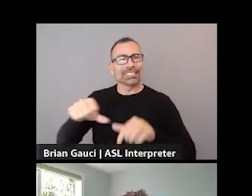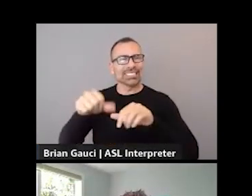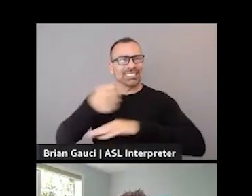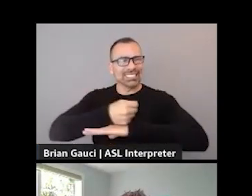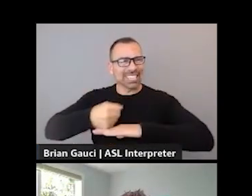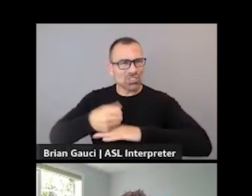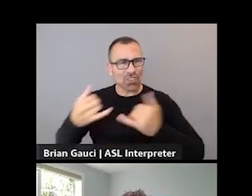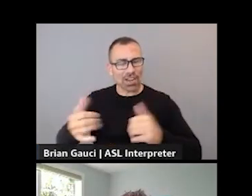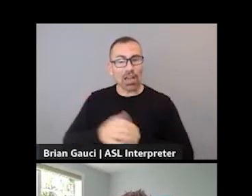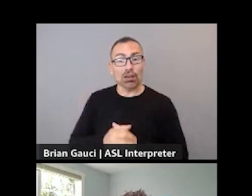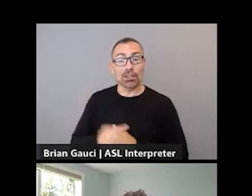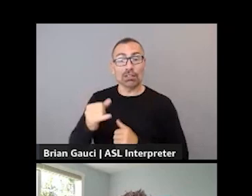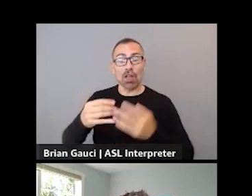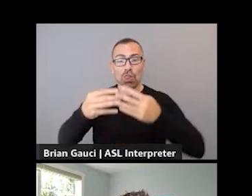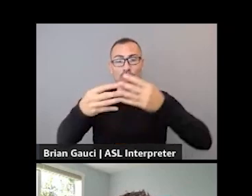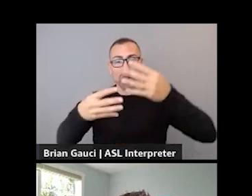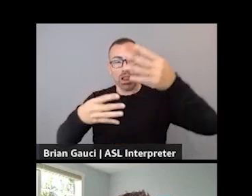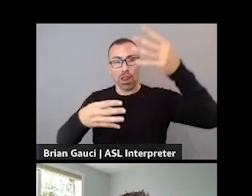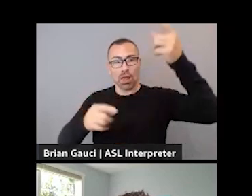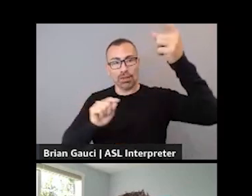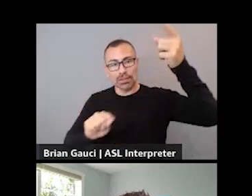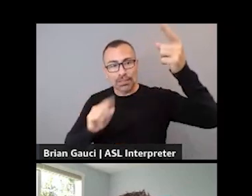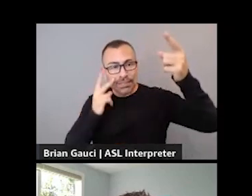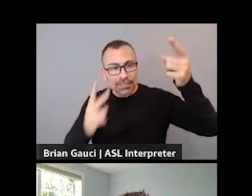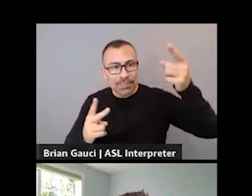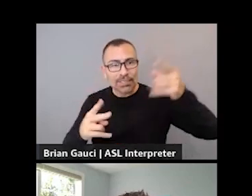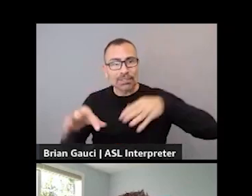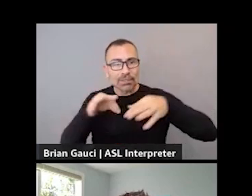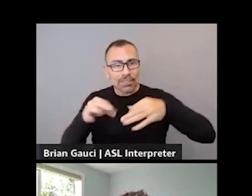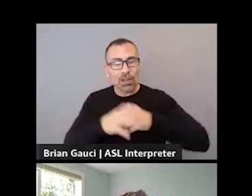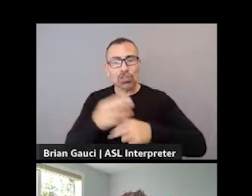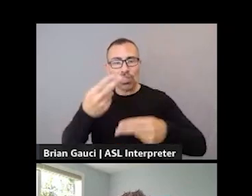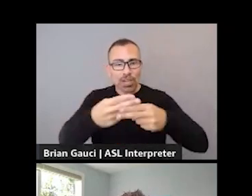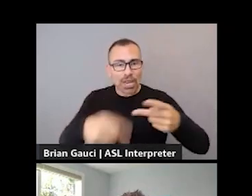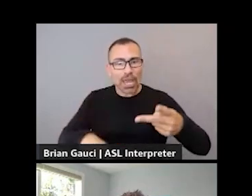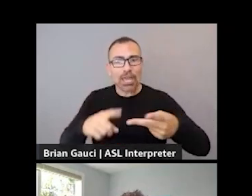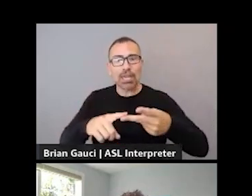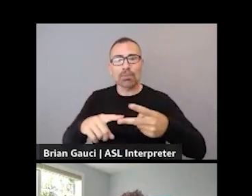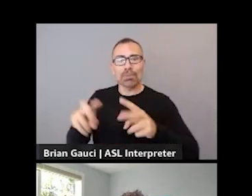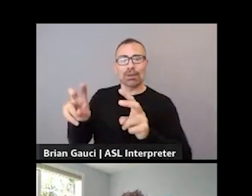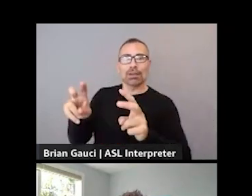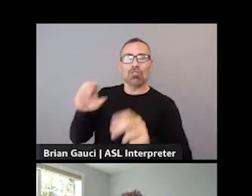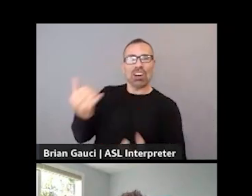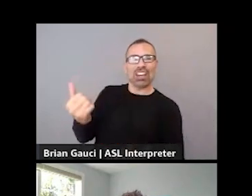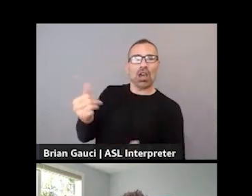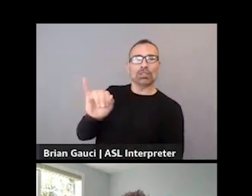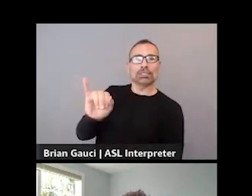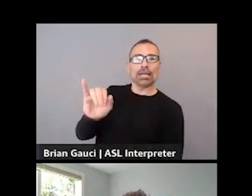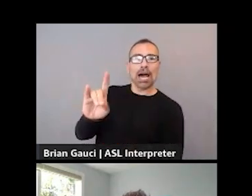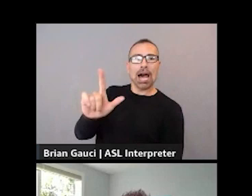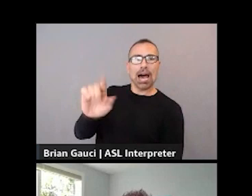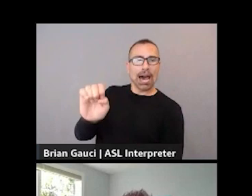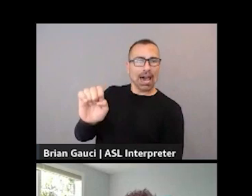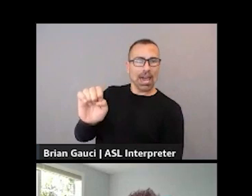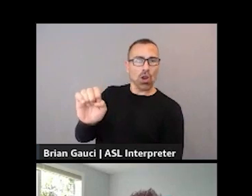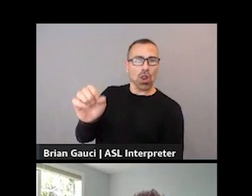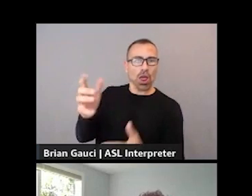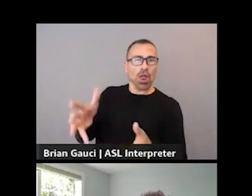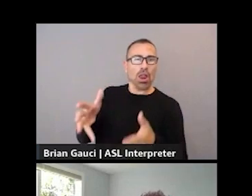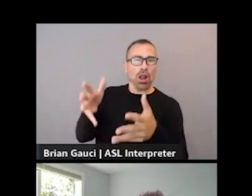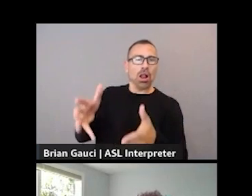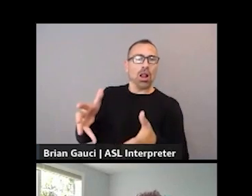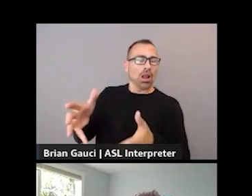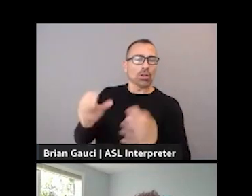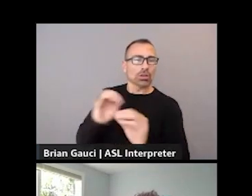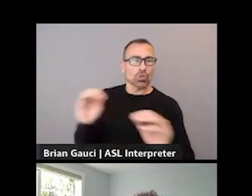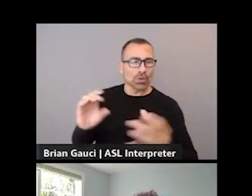my details, I can see the name. Right now it's idle, meaning nobody is connected to that stage. Here's my ARN. And